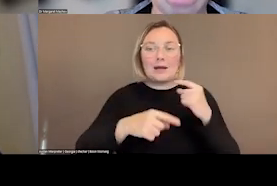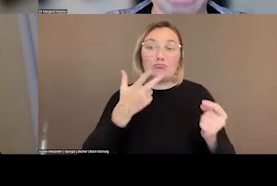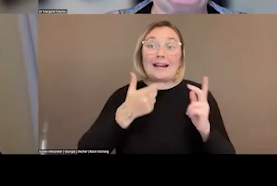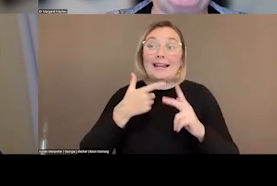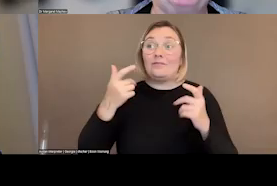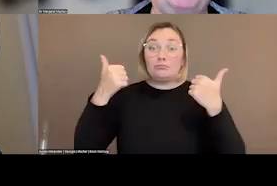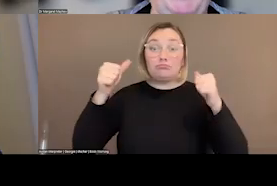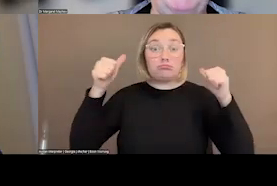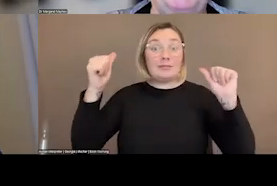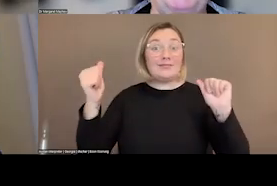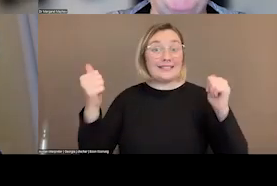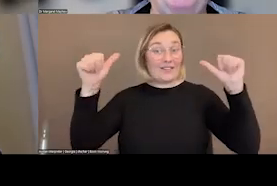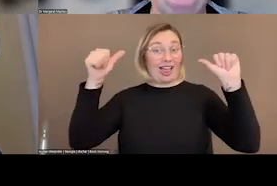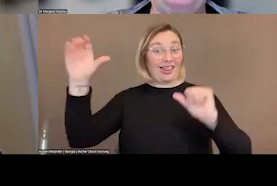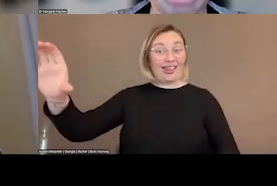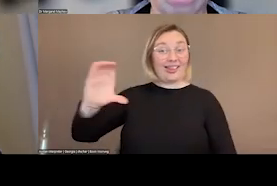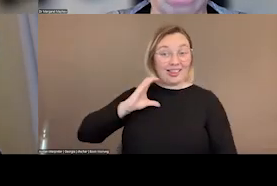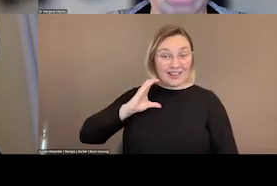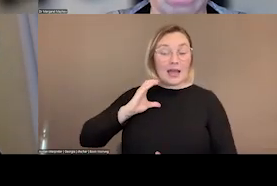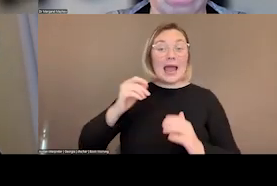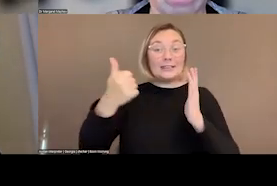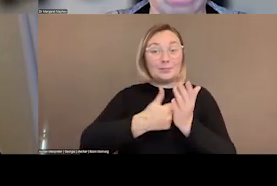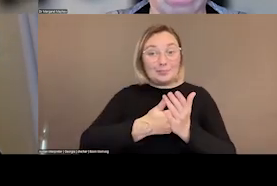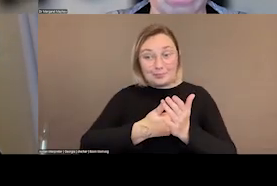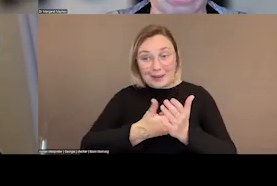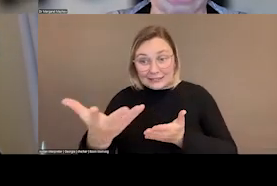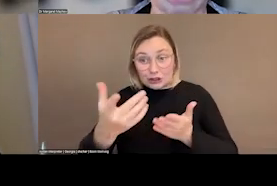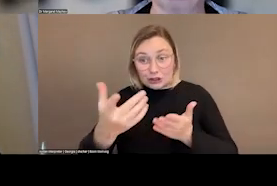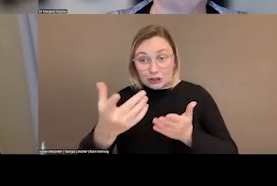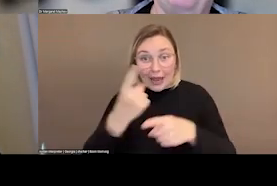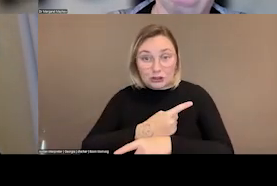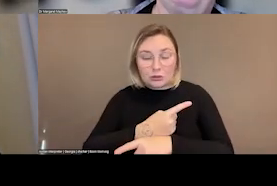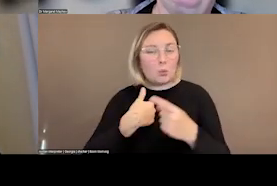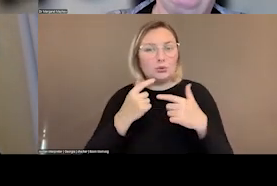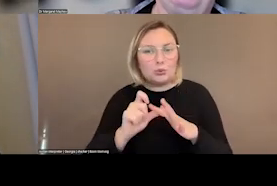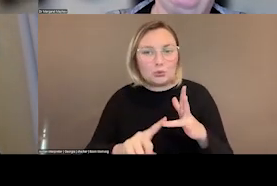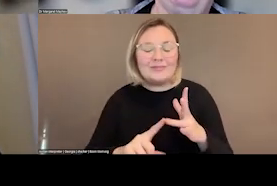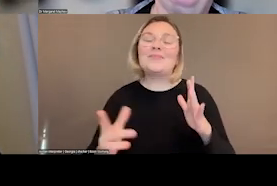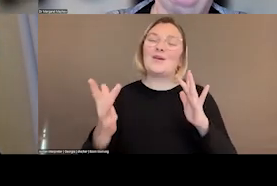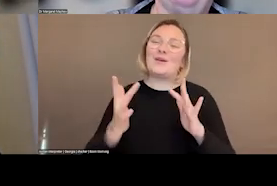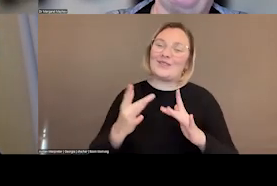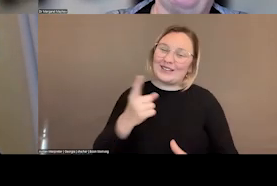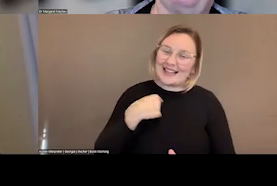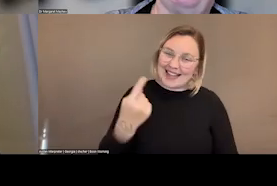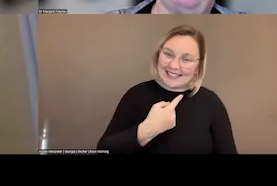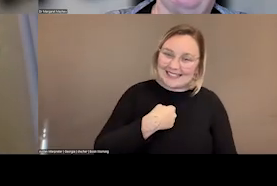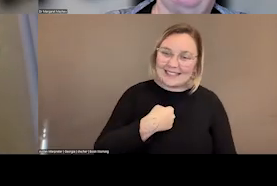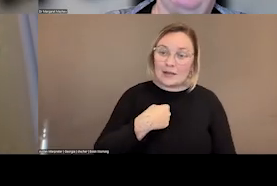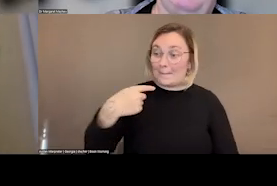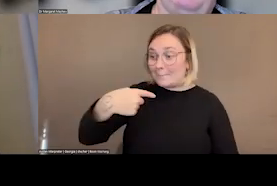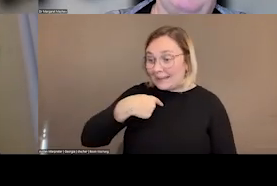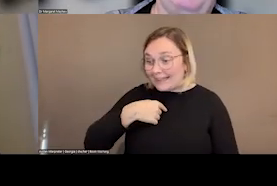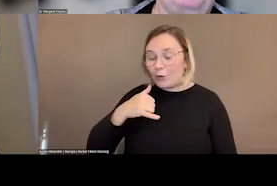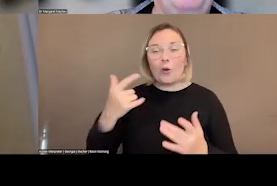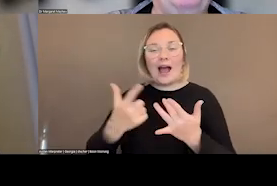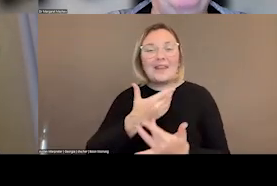and then my expenses change, what do I do? you would contact us. I would be allocated, or one of my